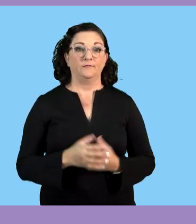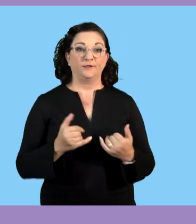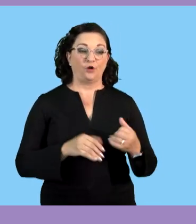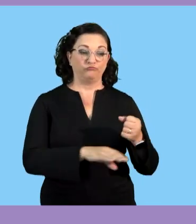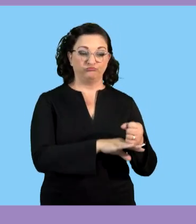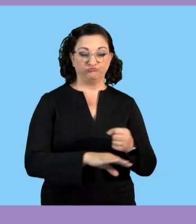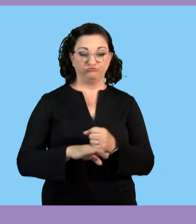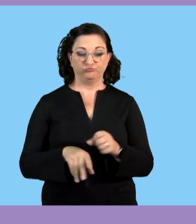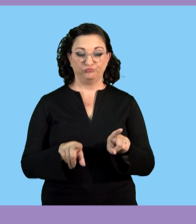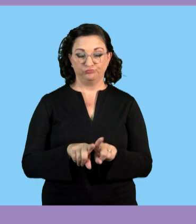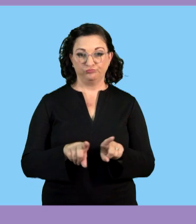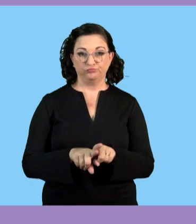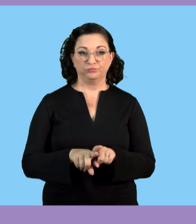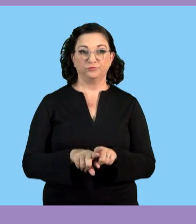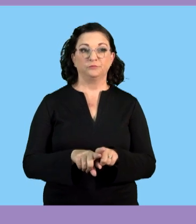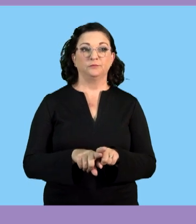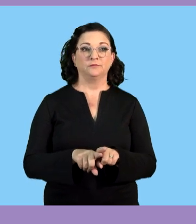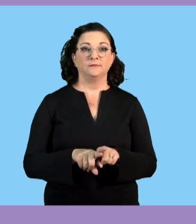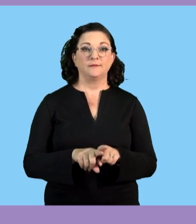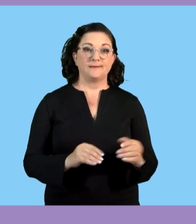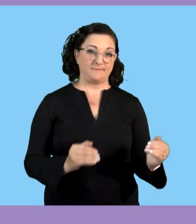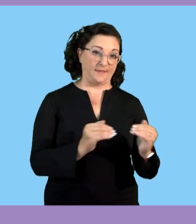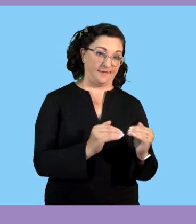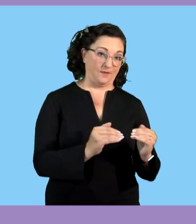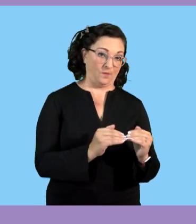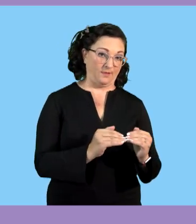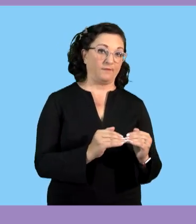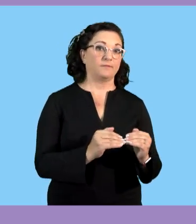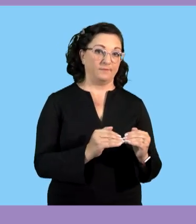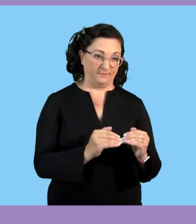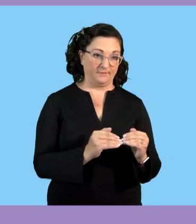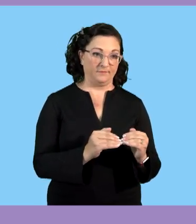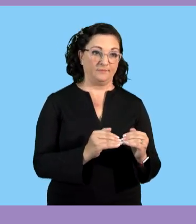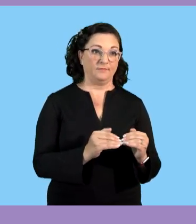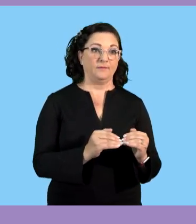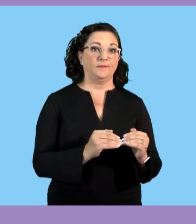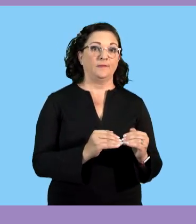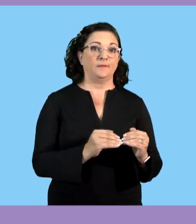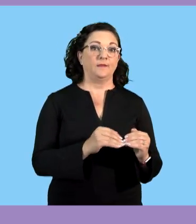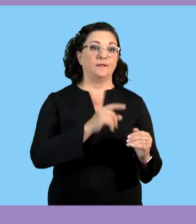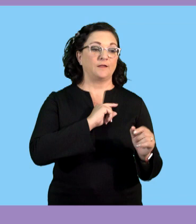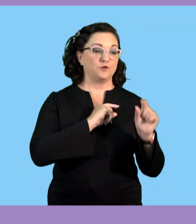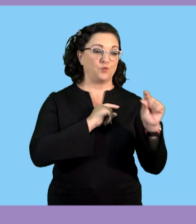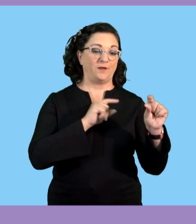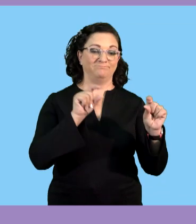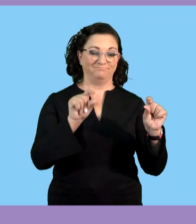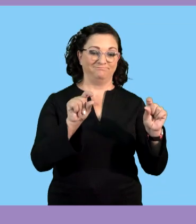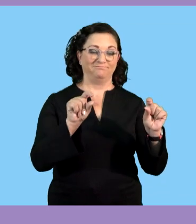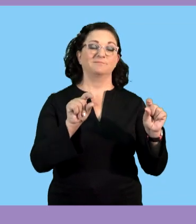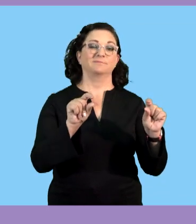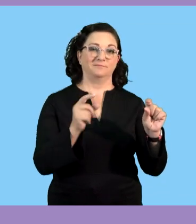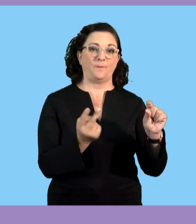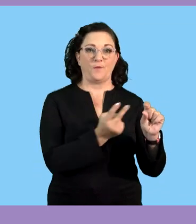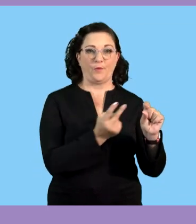And because the powers are the same, they are equal, and because the powers are equal to each other and they have the same